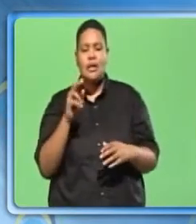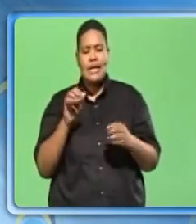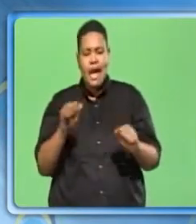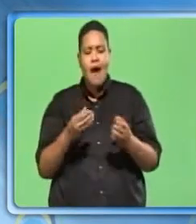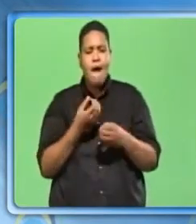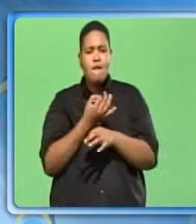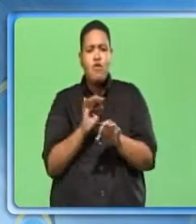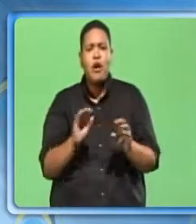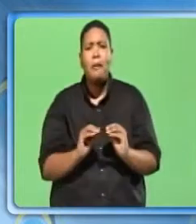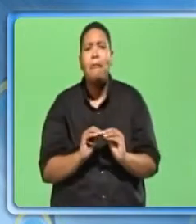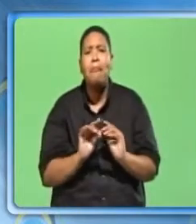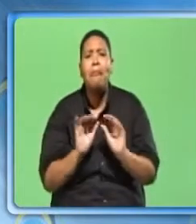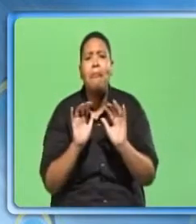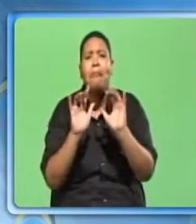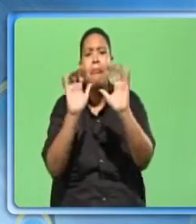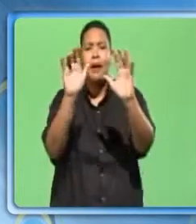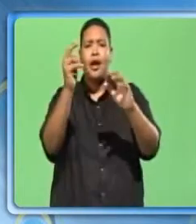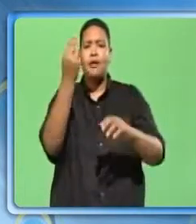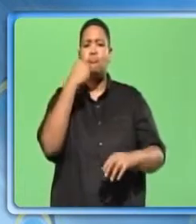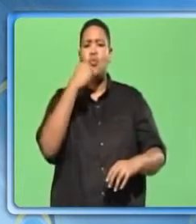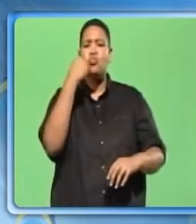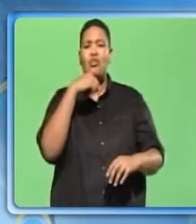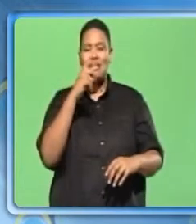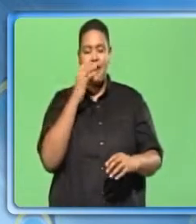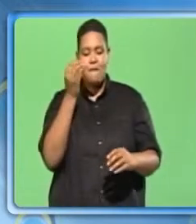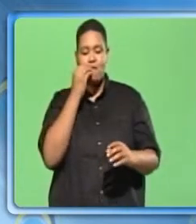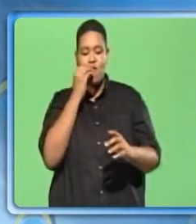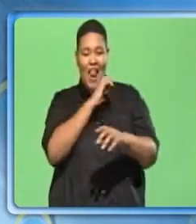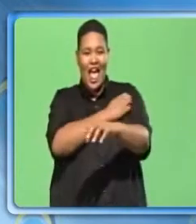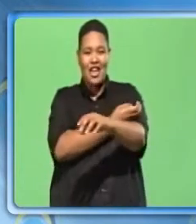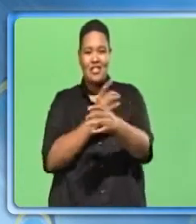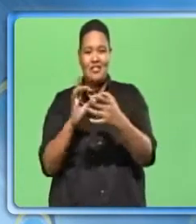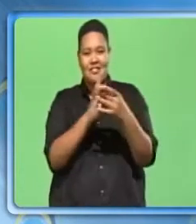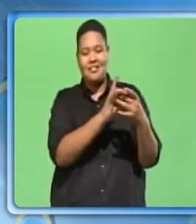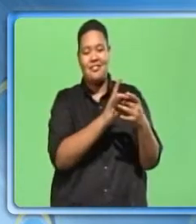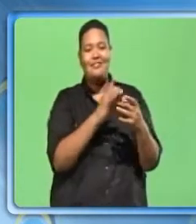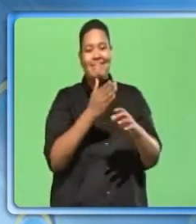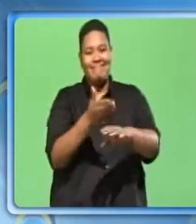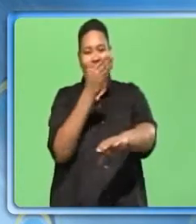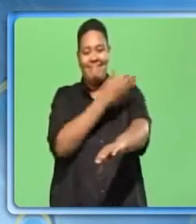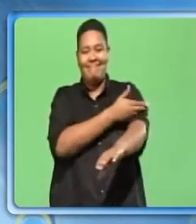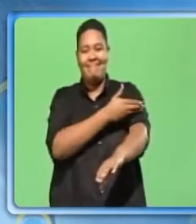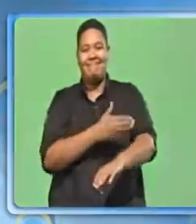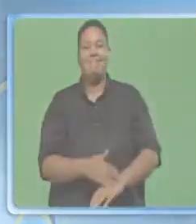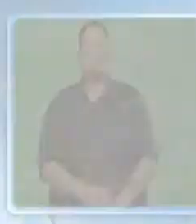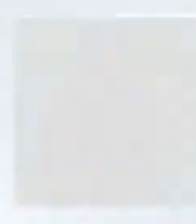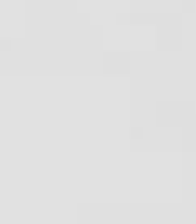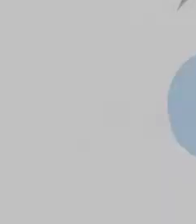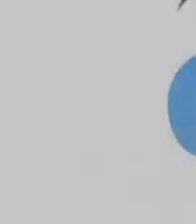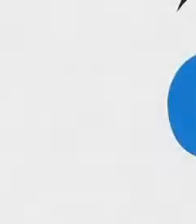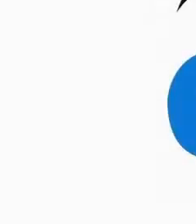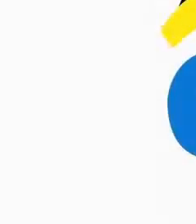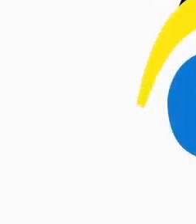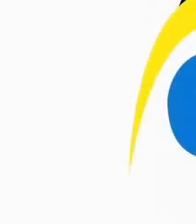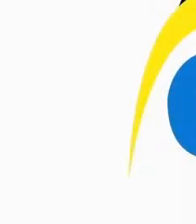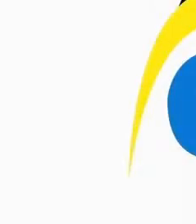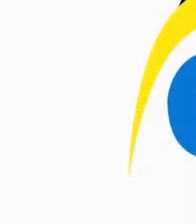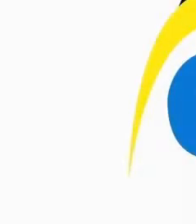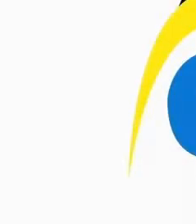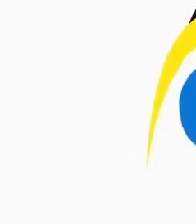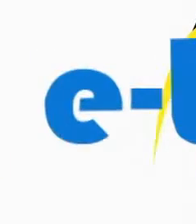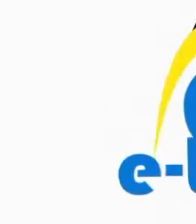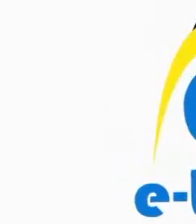and the food energy web is enhanced.